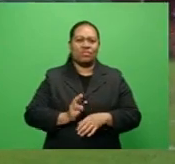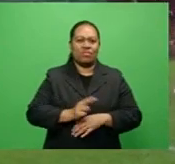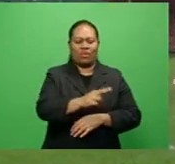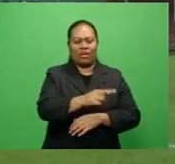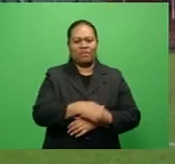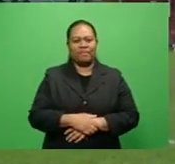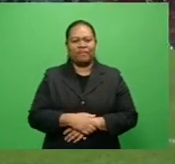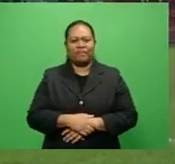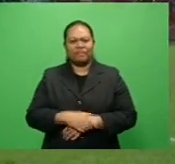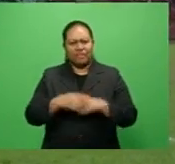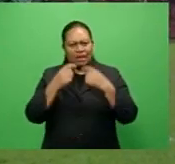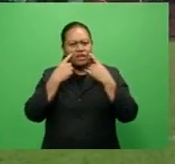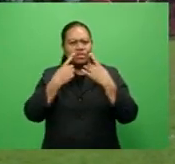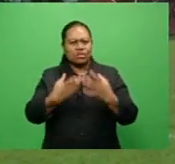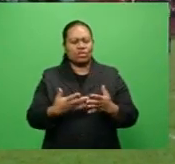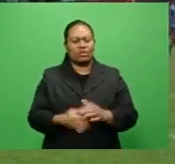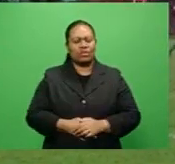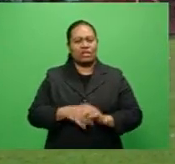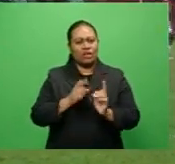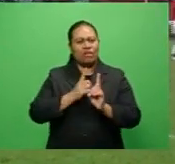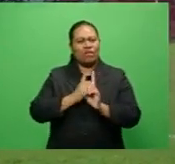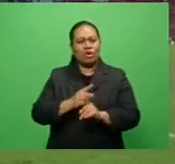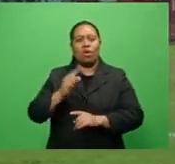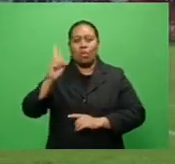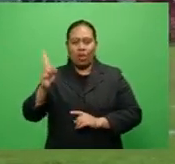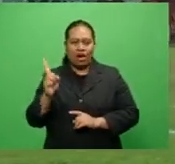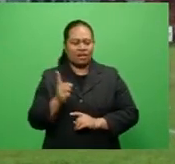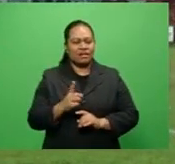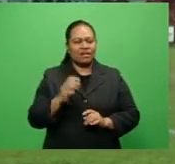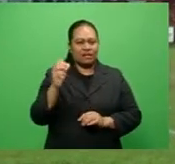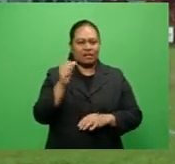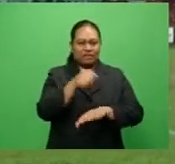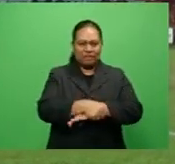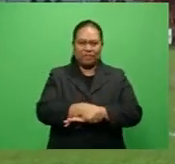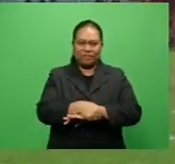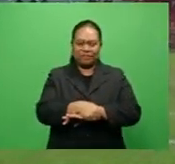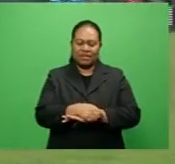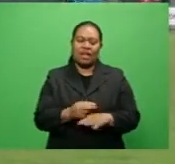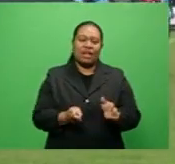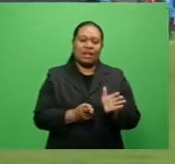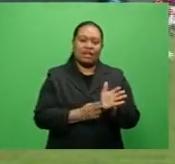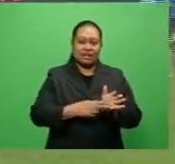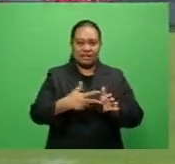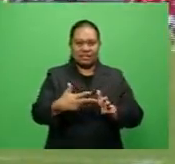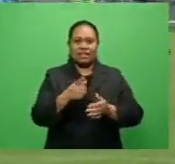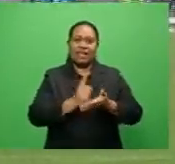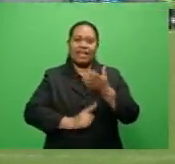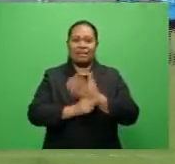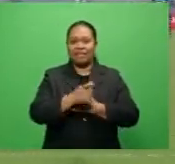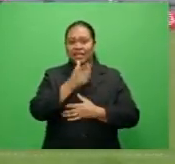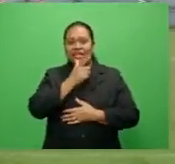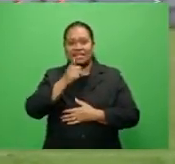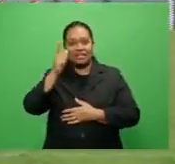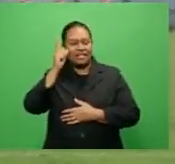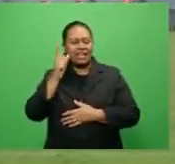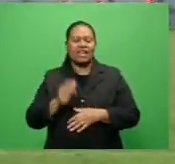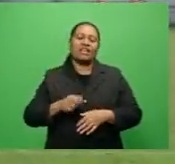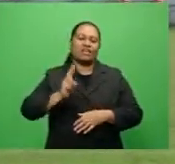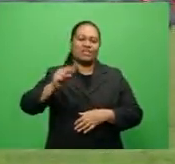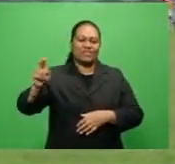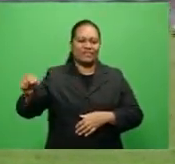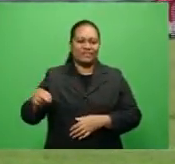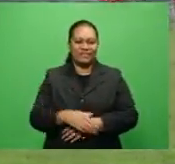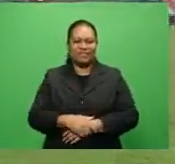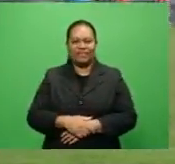Marika Rondu made the comments following their 1-0 victory over the Giant Killers in their Vodafone Premier League clash at Ratadakambao Park